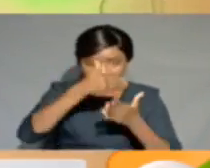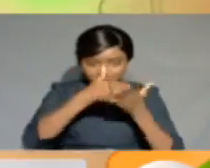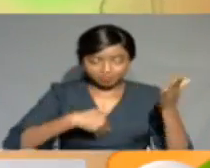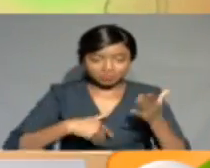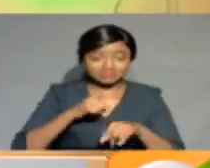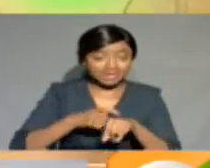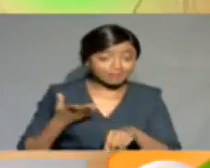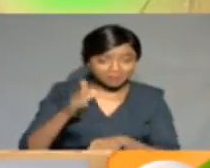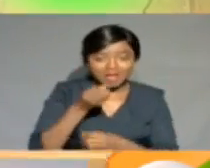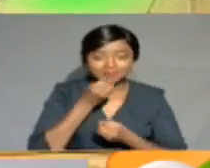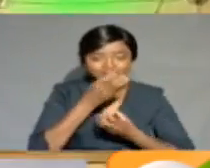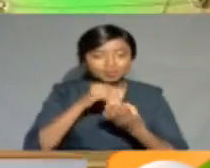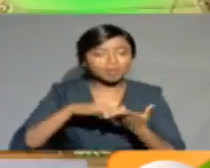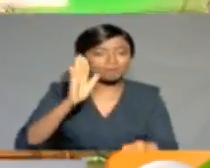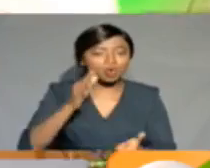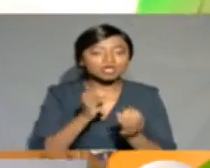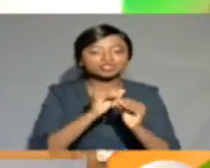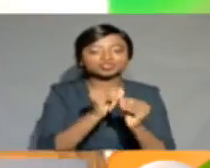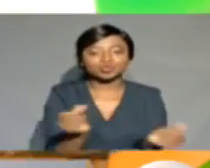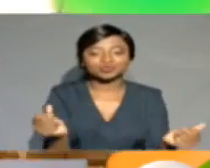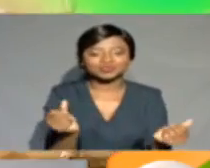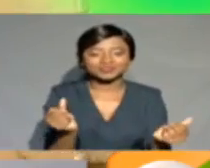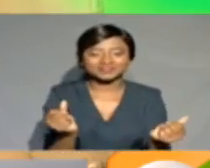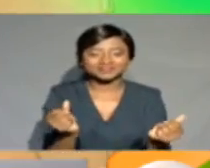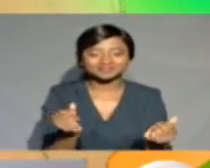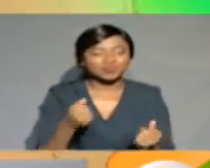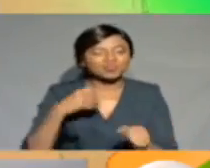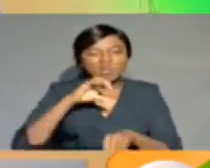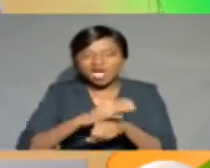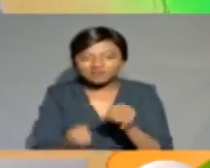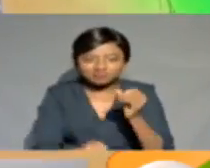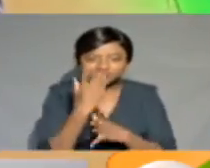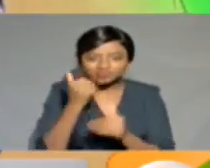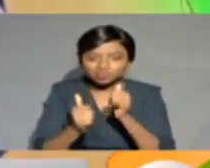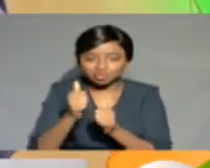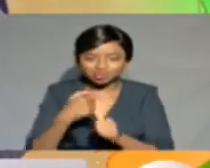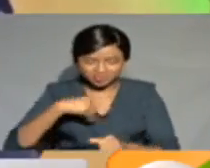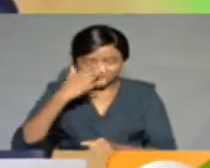come back. Now we are looking at solutions. What we have in place